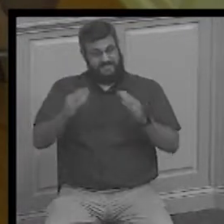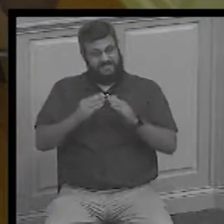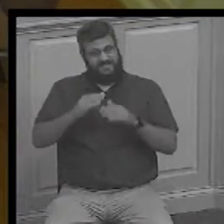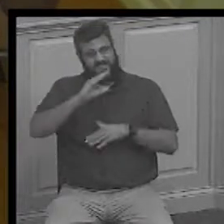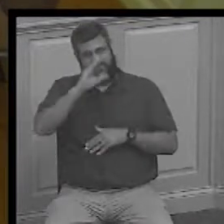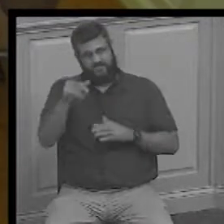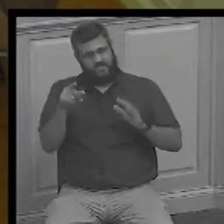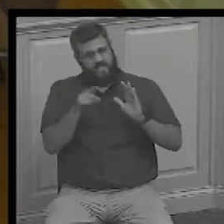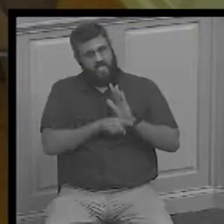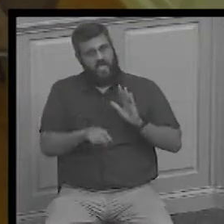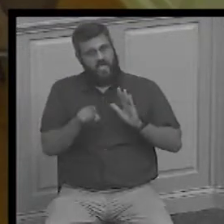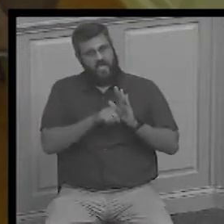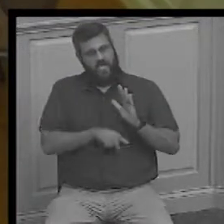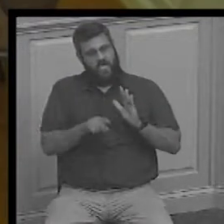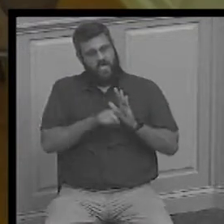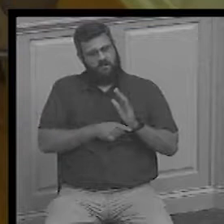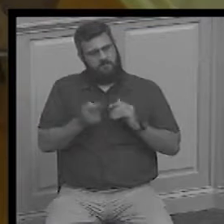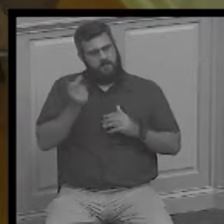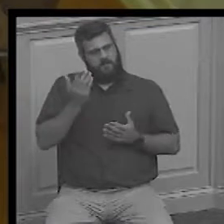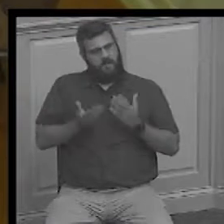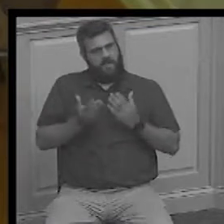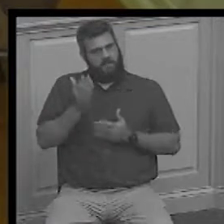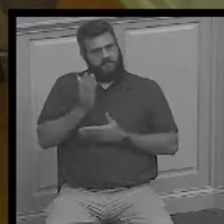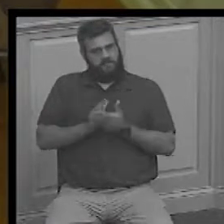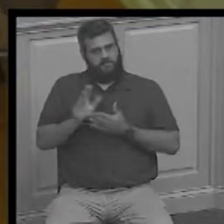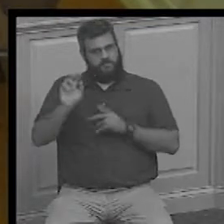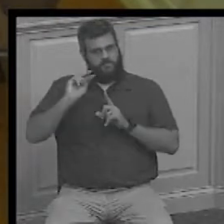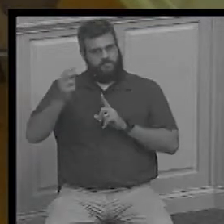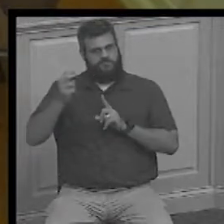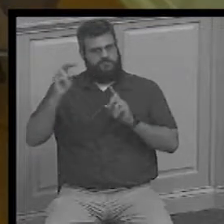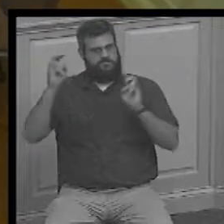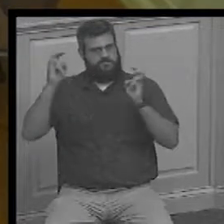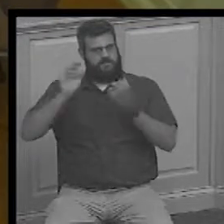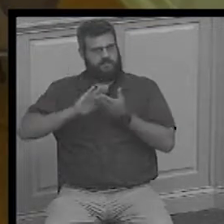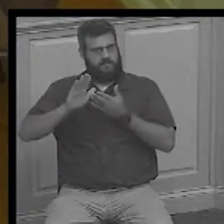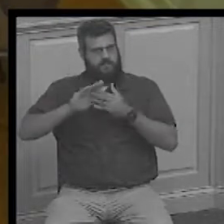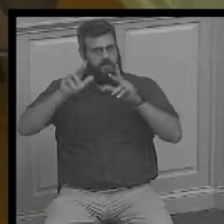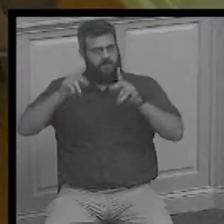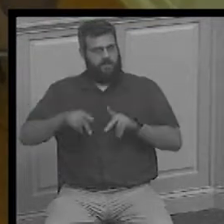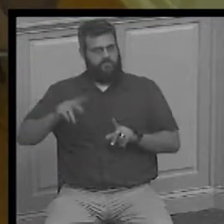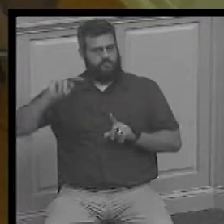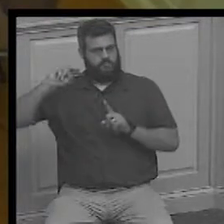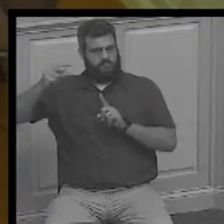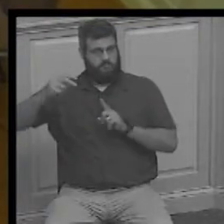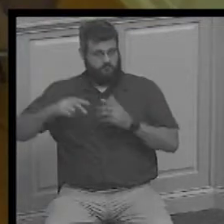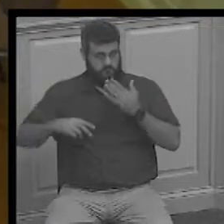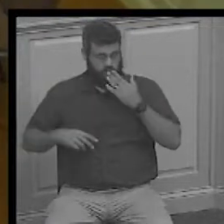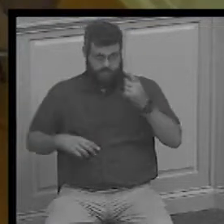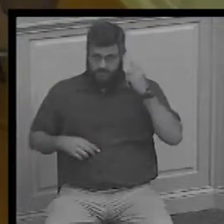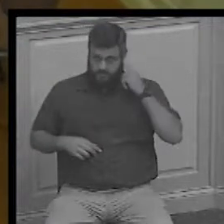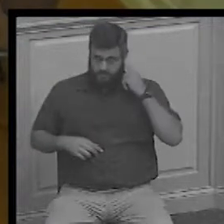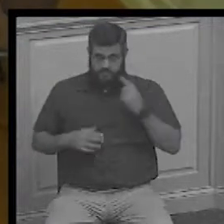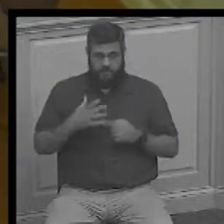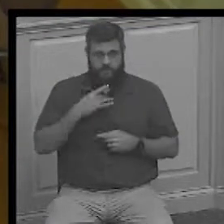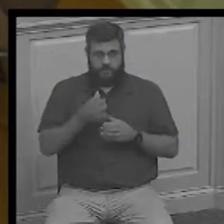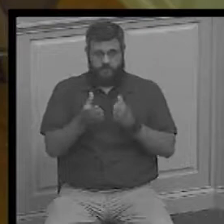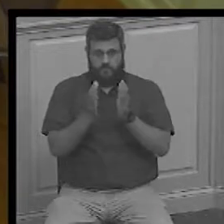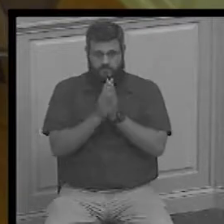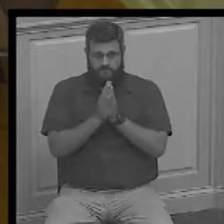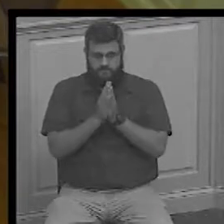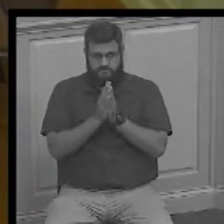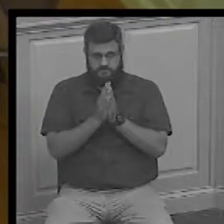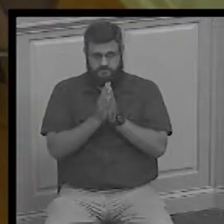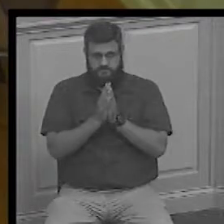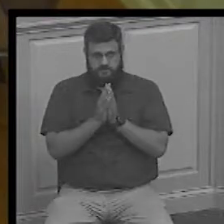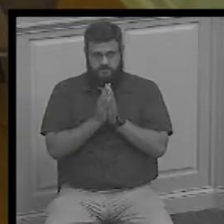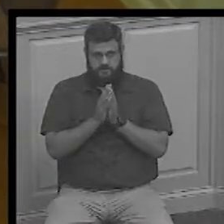there might have been a little bit of perception that we have to clean up. And so that's good to hear. I might ask Mayor